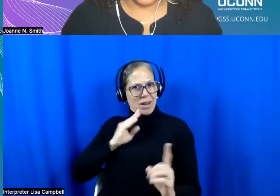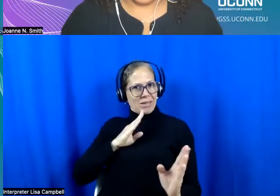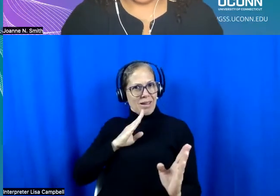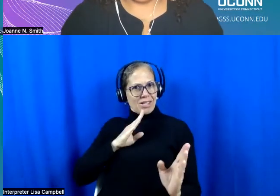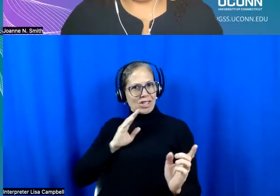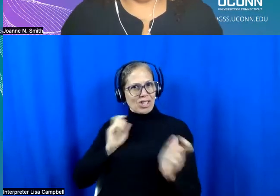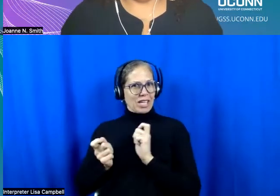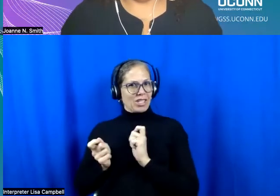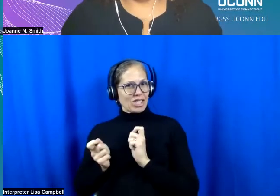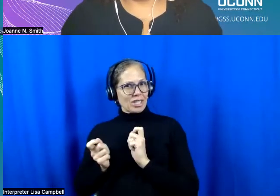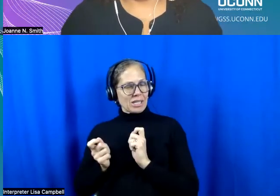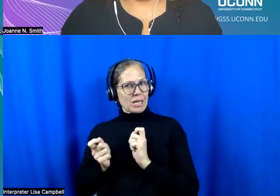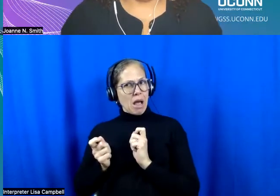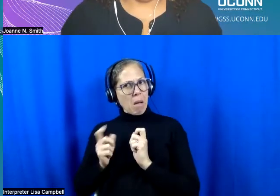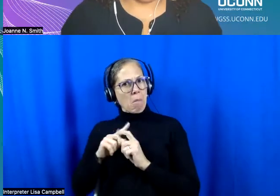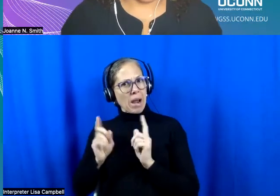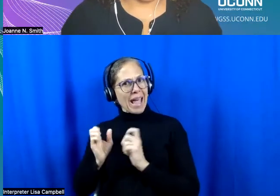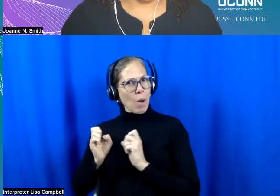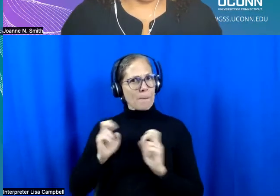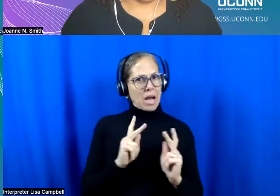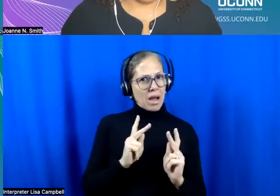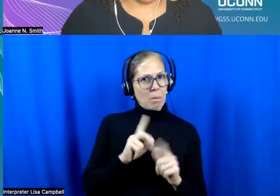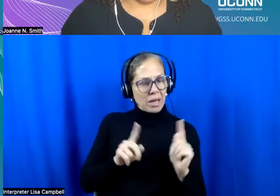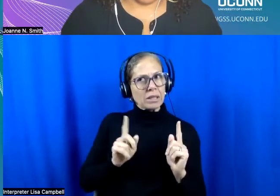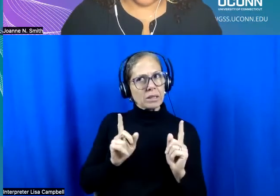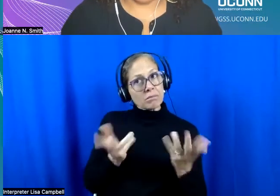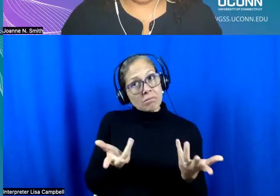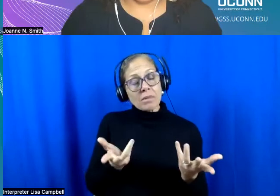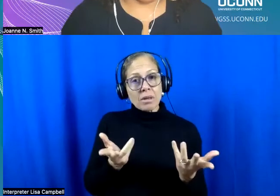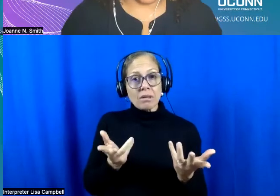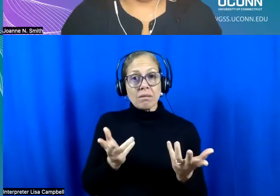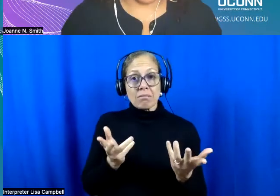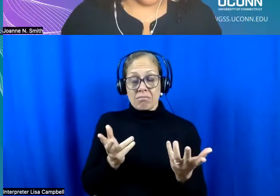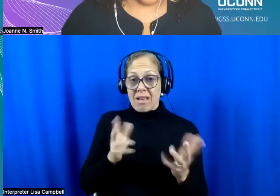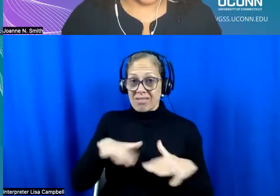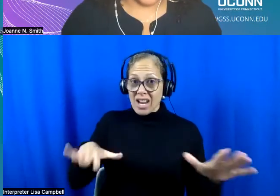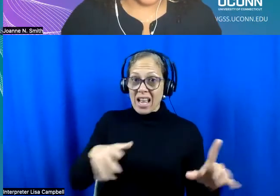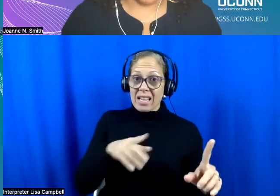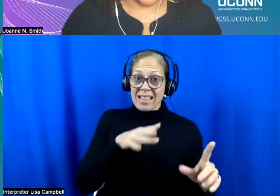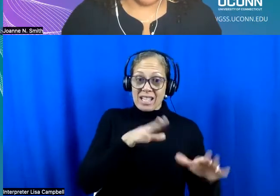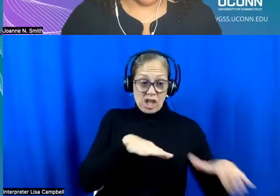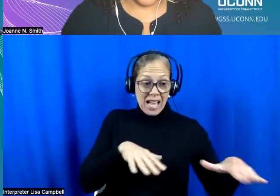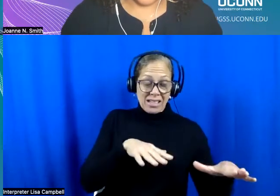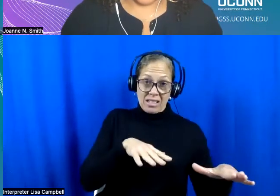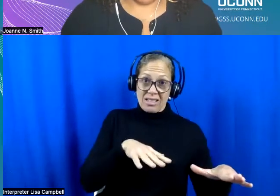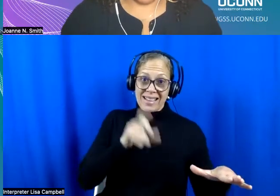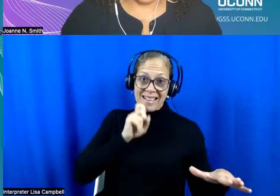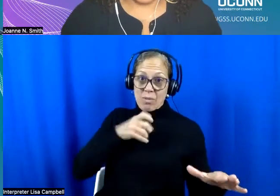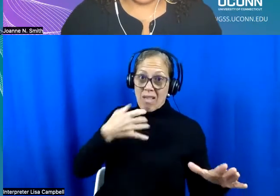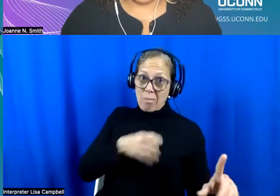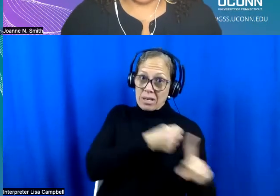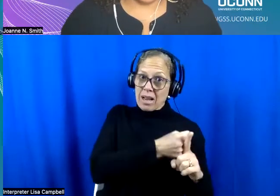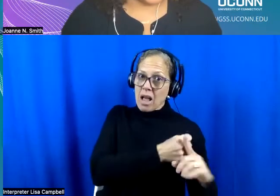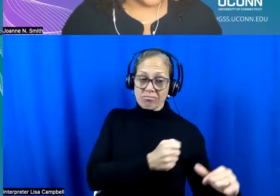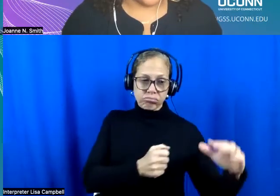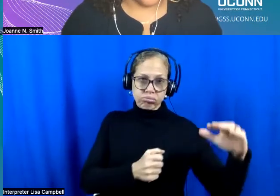reasons, child sexual abuse impacts adults throughout all their stages of life. That said,